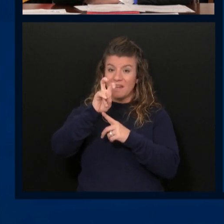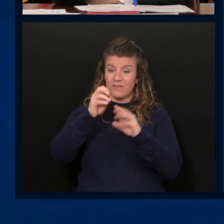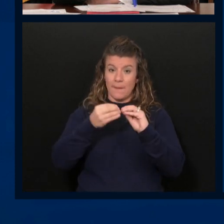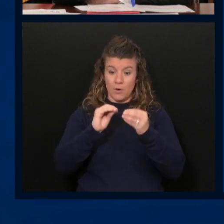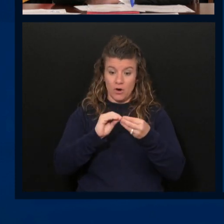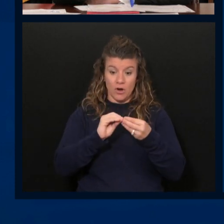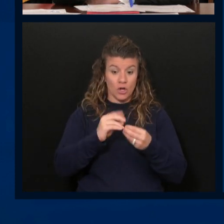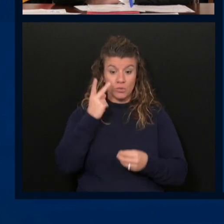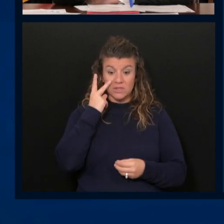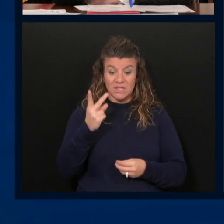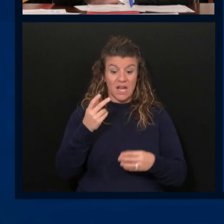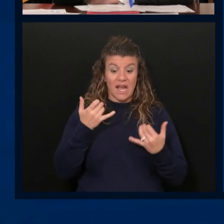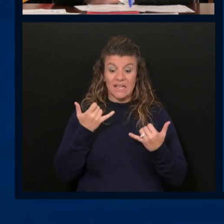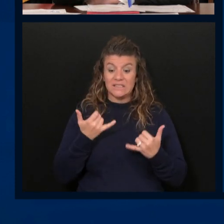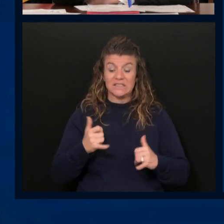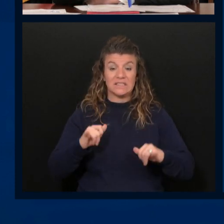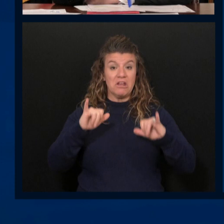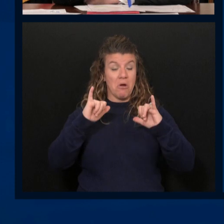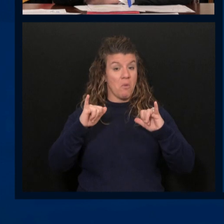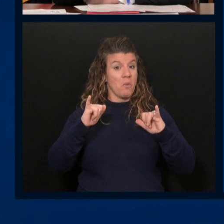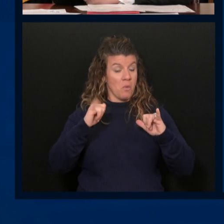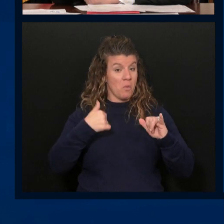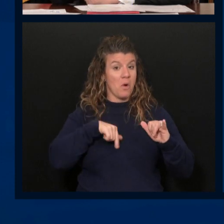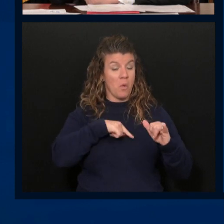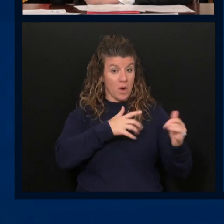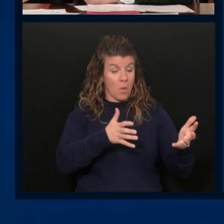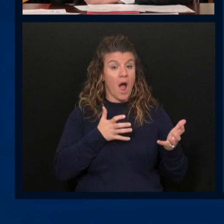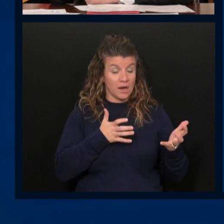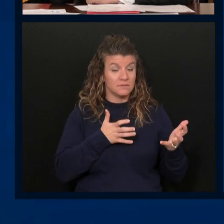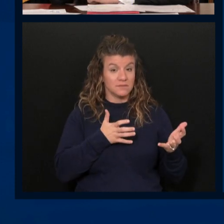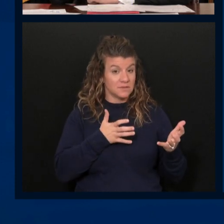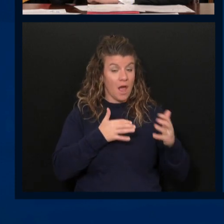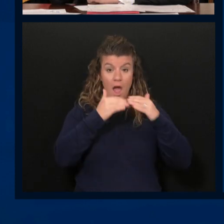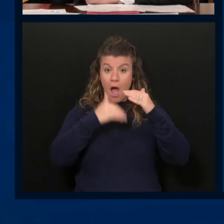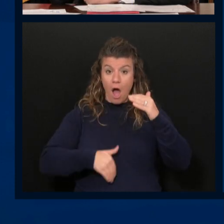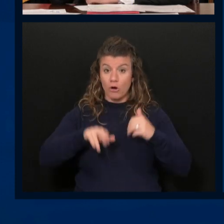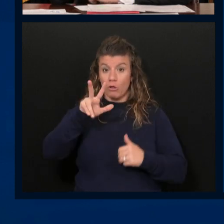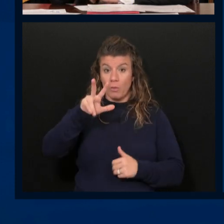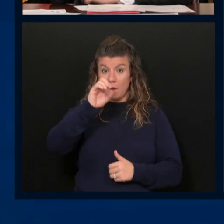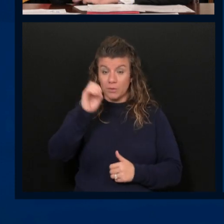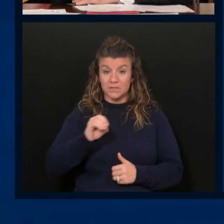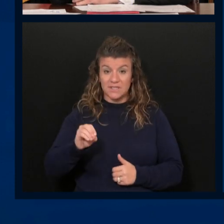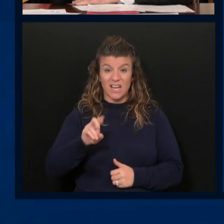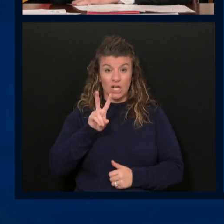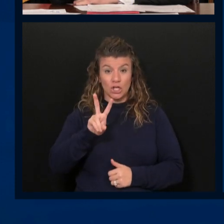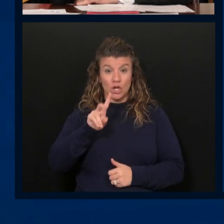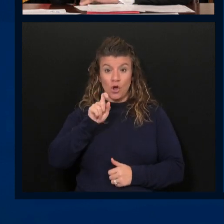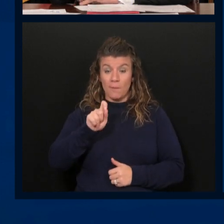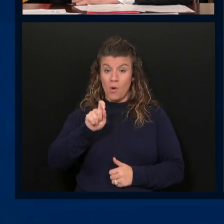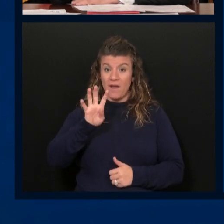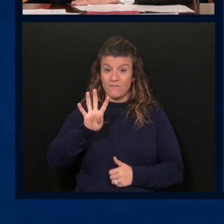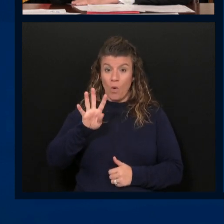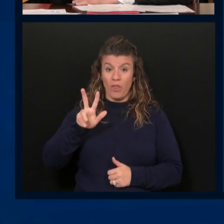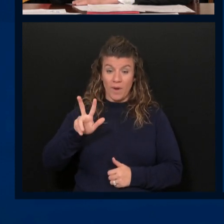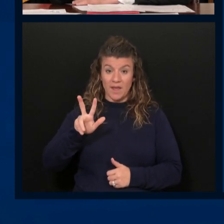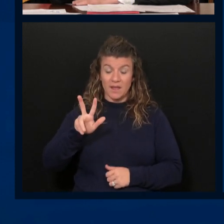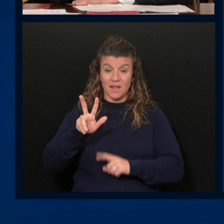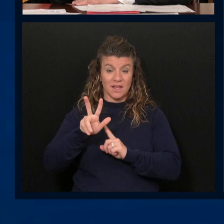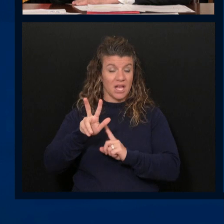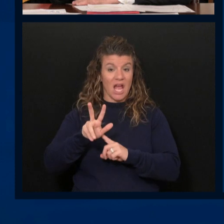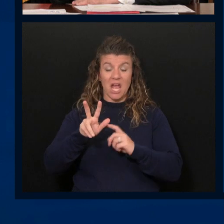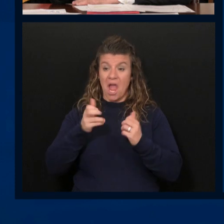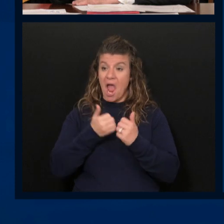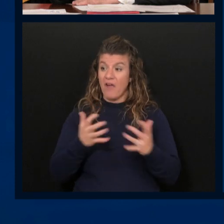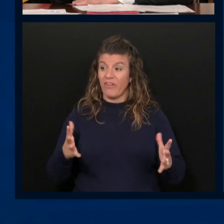see it's still trending the way we want it to trend. It's under 3%, it's 2.43. All's good